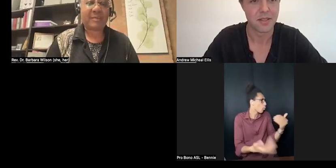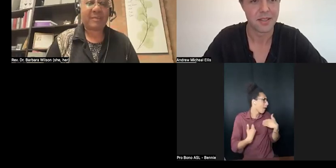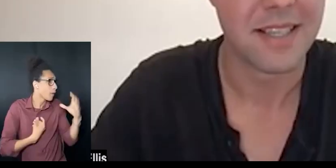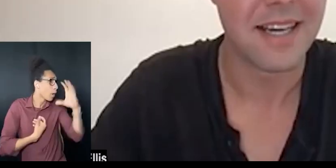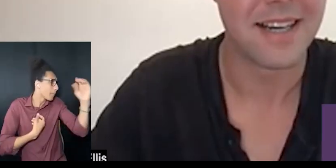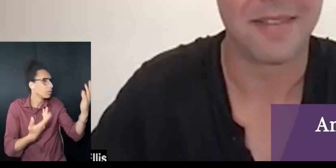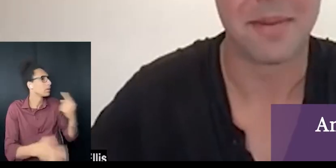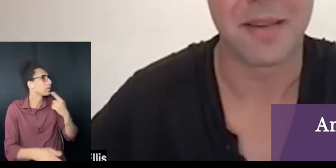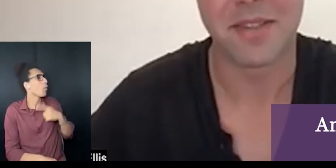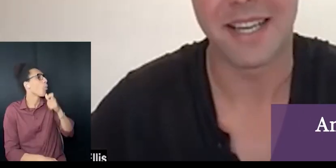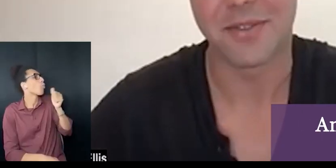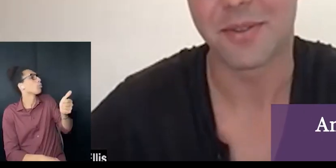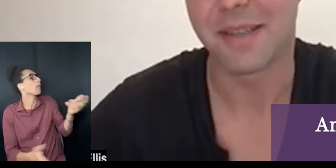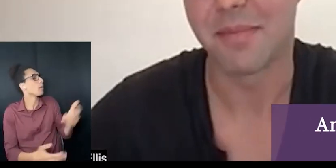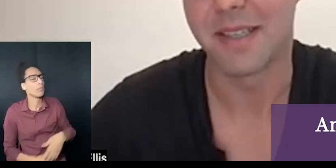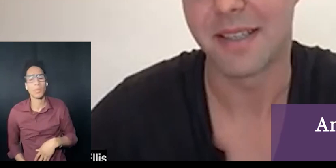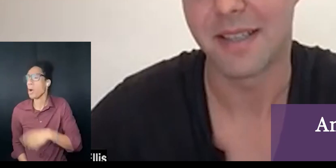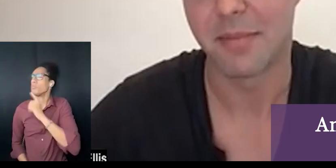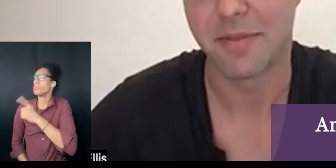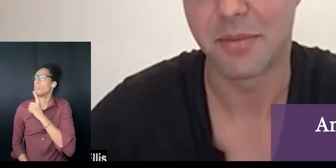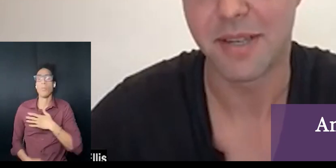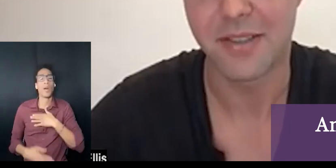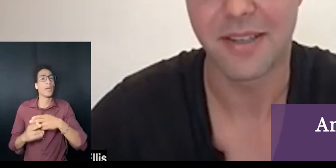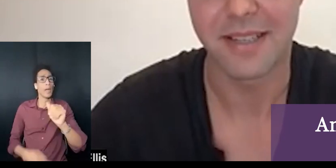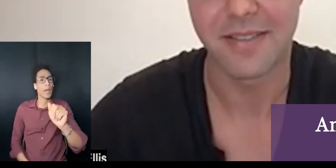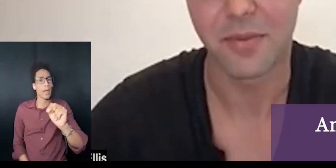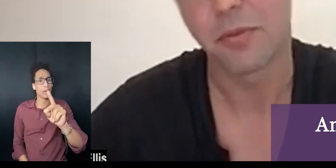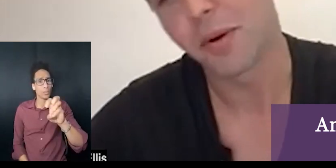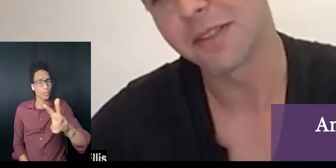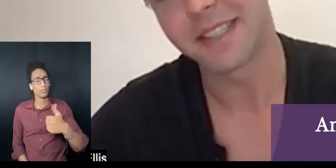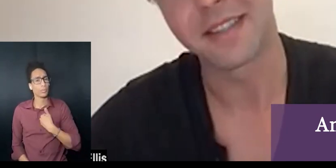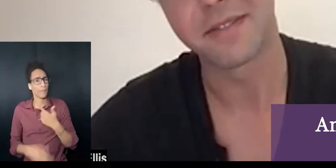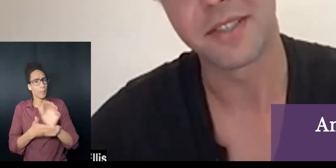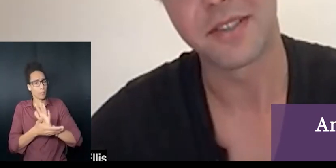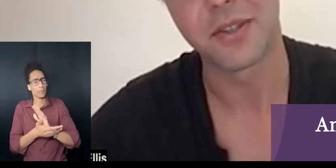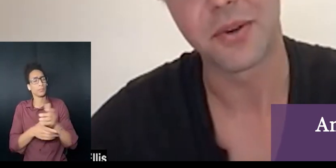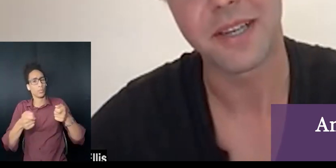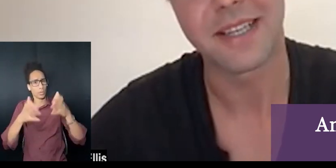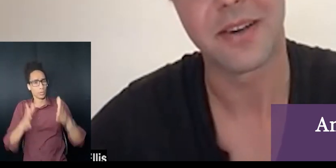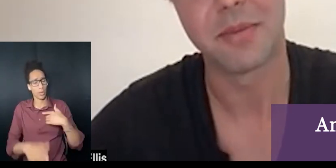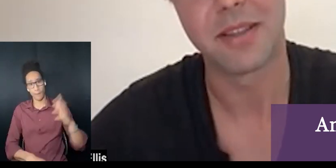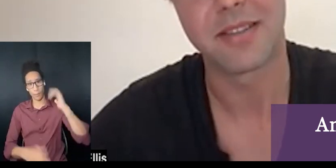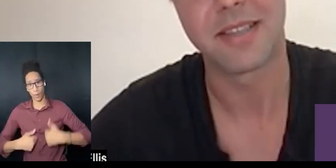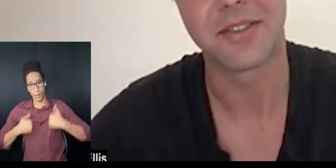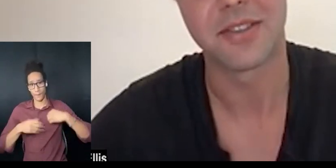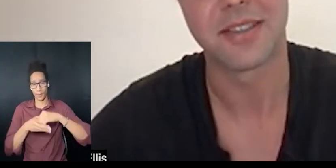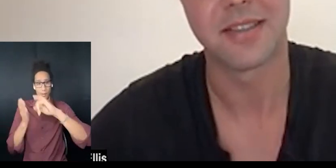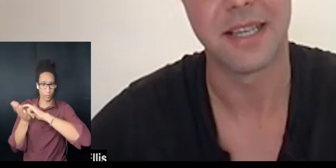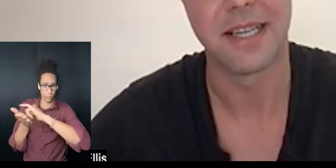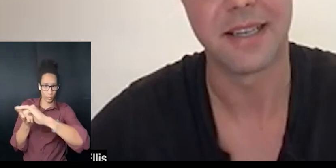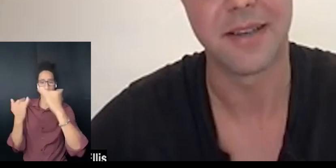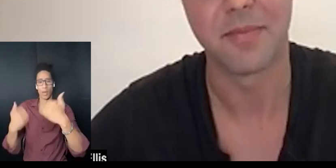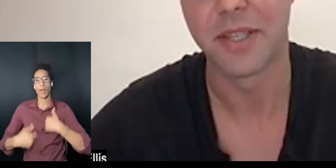are. Yeah, my name's Andrew. I'm a film director. I formerly did live in New York and now I'm in Los